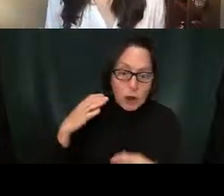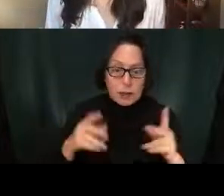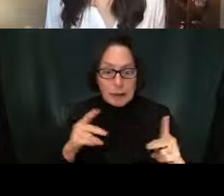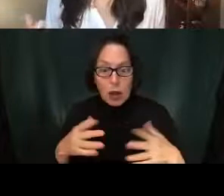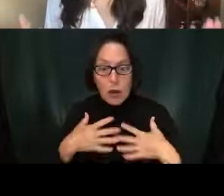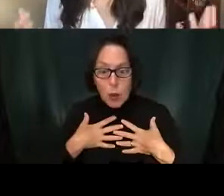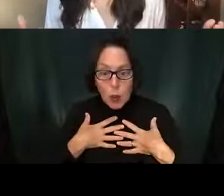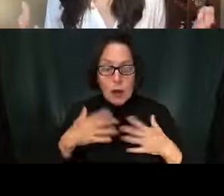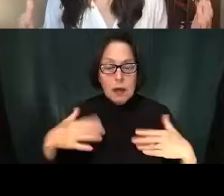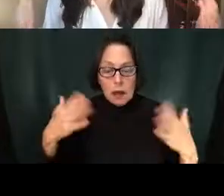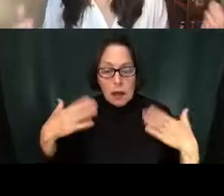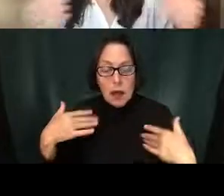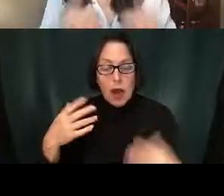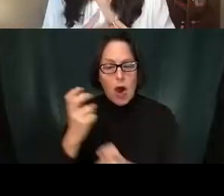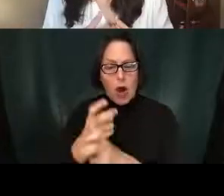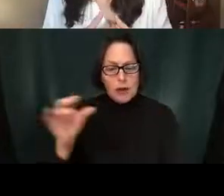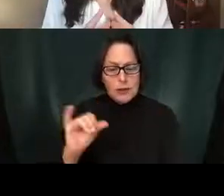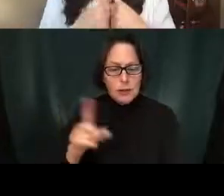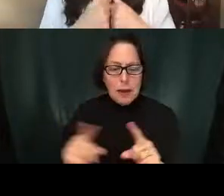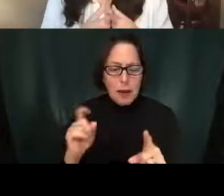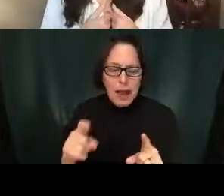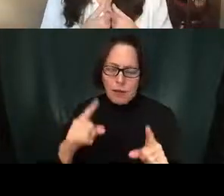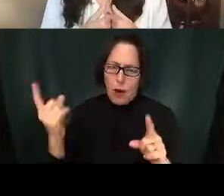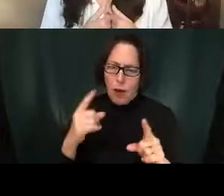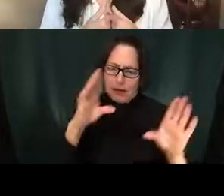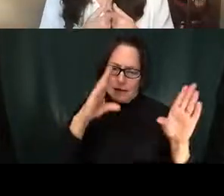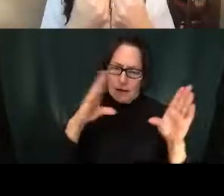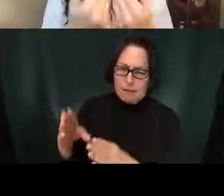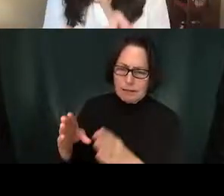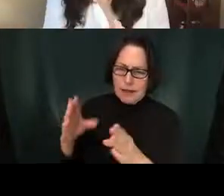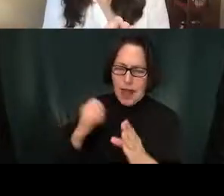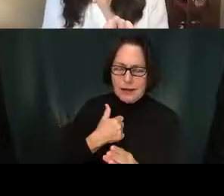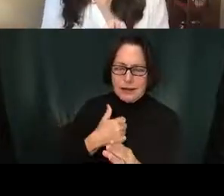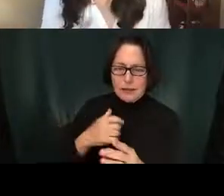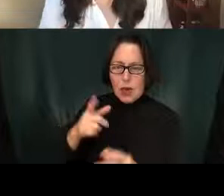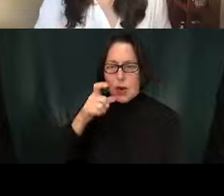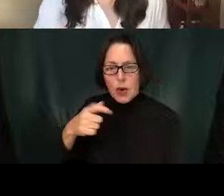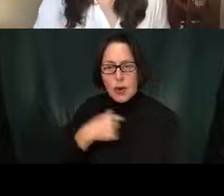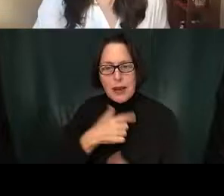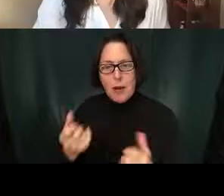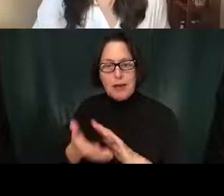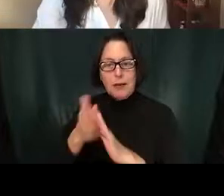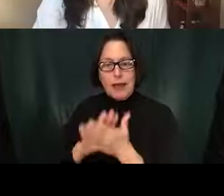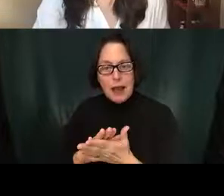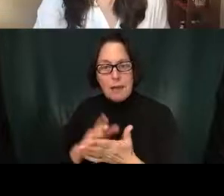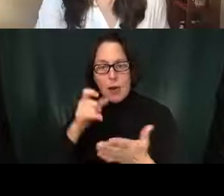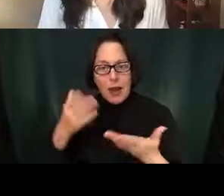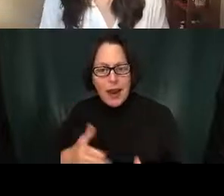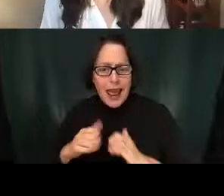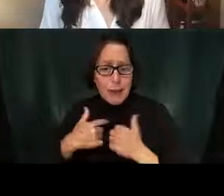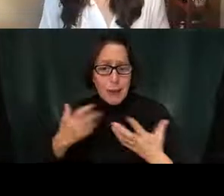give ourselves grace and kindness, but continue to orient ourselves to who we want to be and our purpose of how we want to show